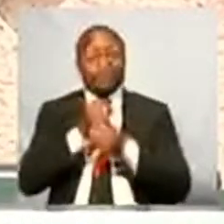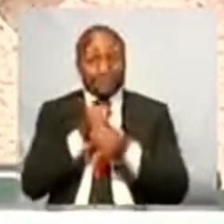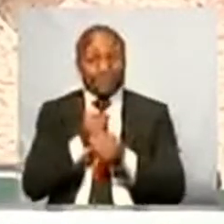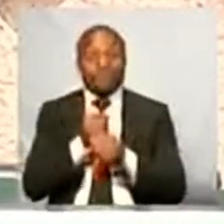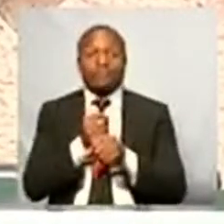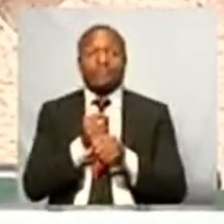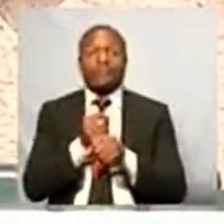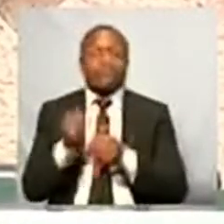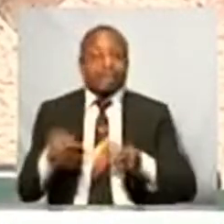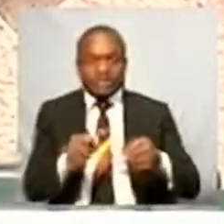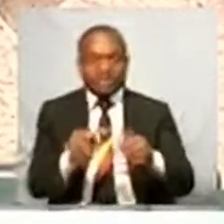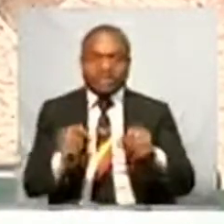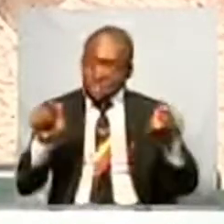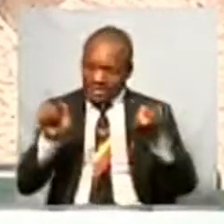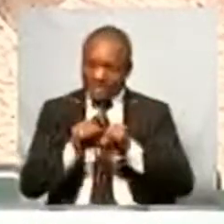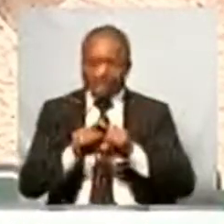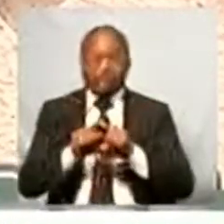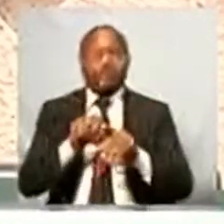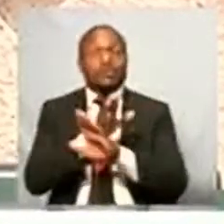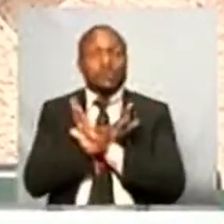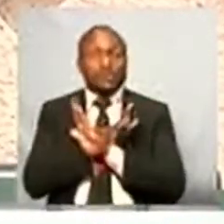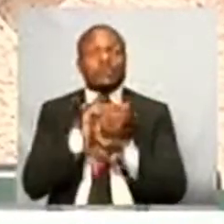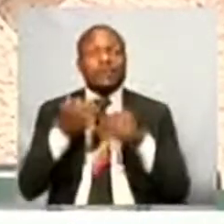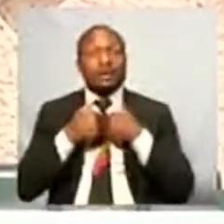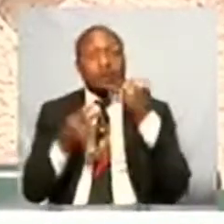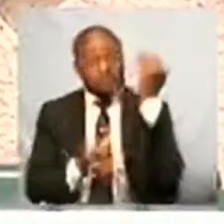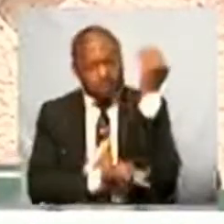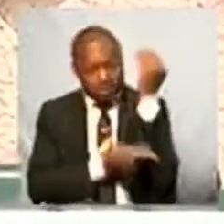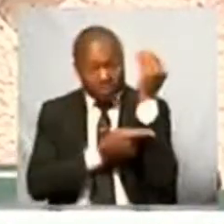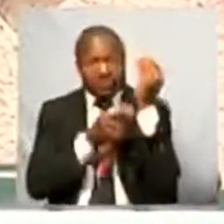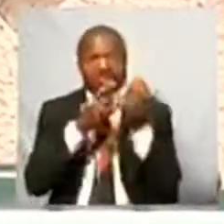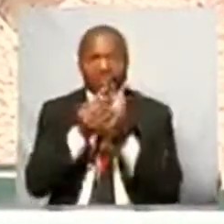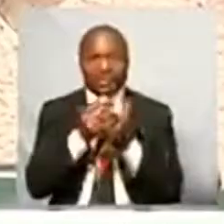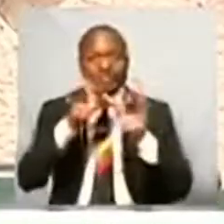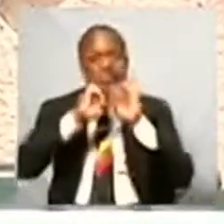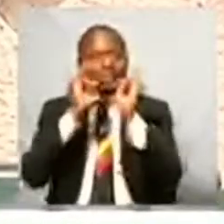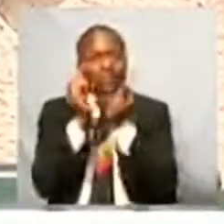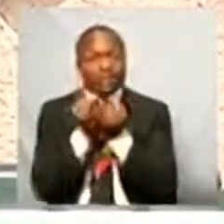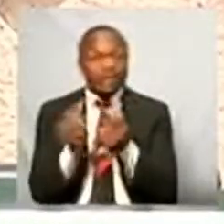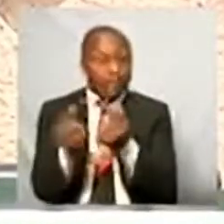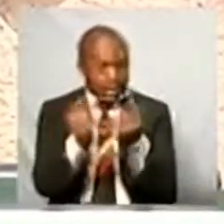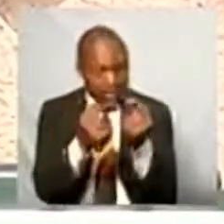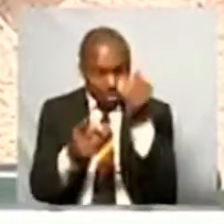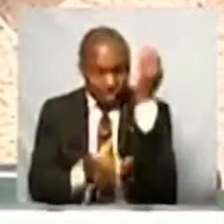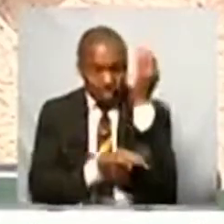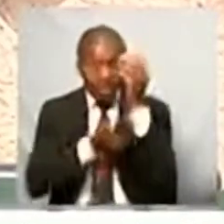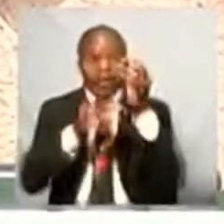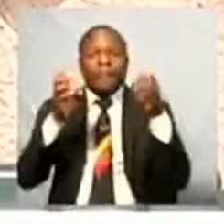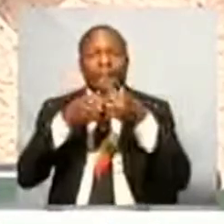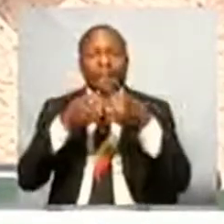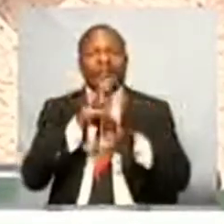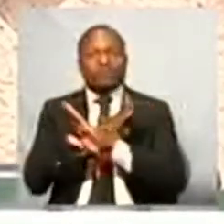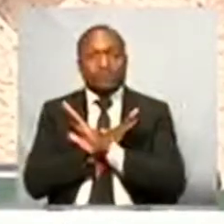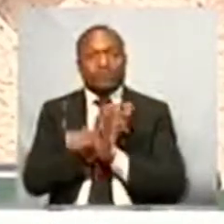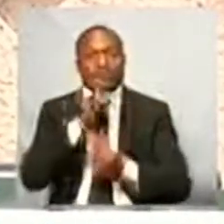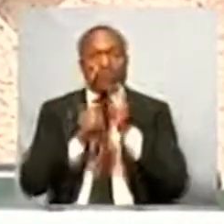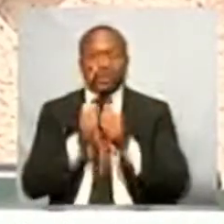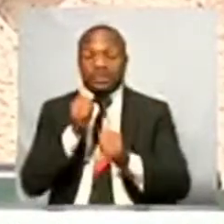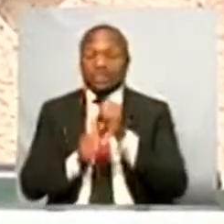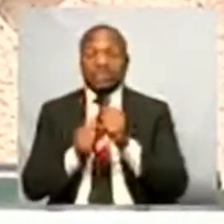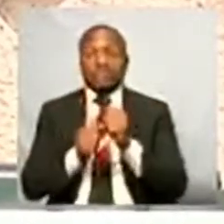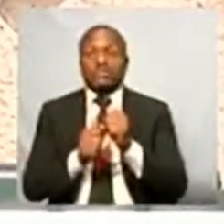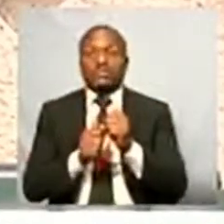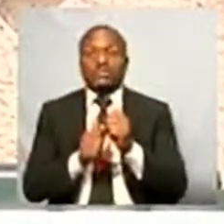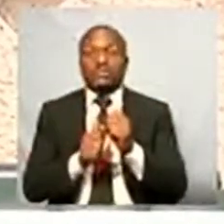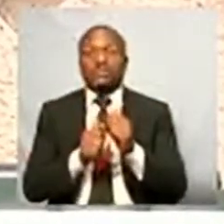ours, which is having a development finance institution. In our case, it was the Development Bank of Zambia, which is in liquidation.